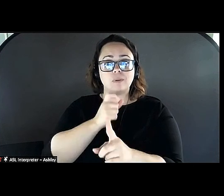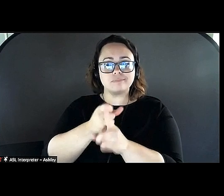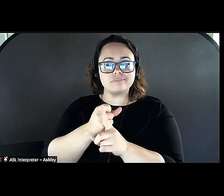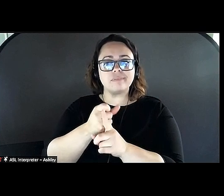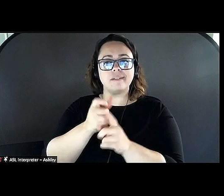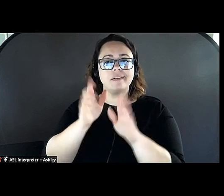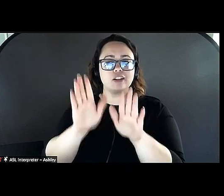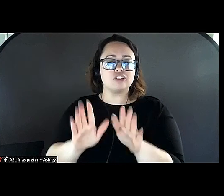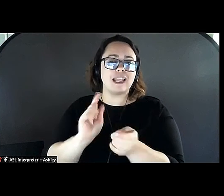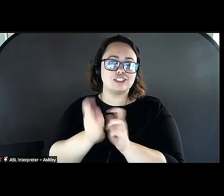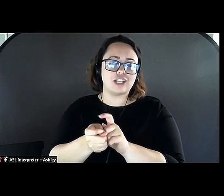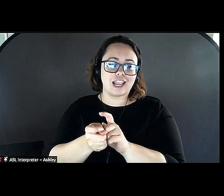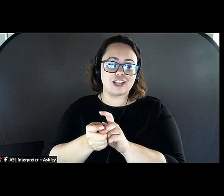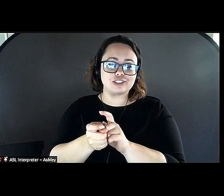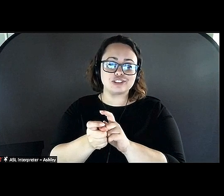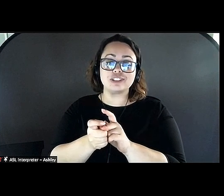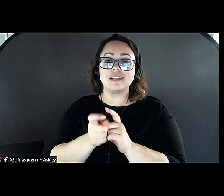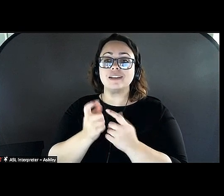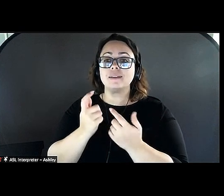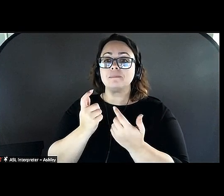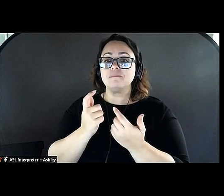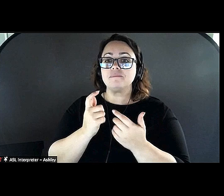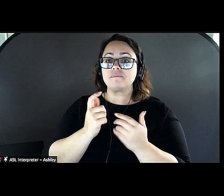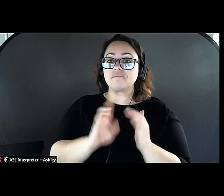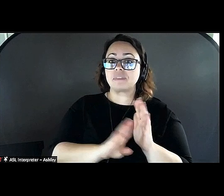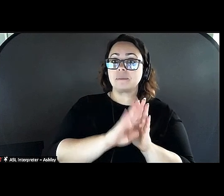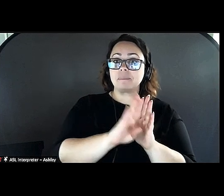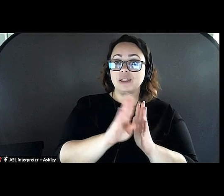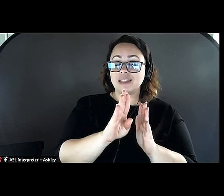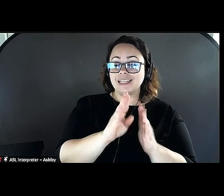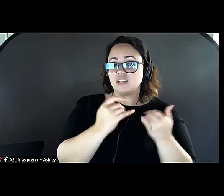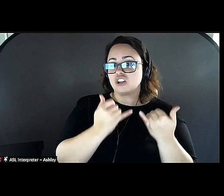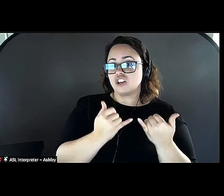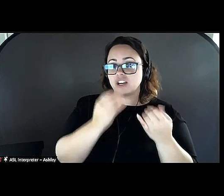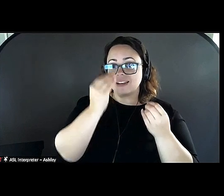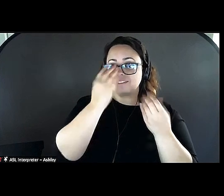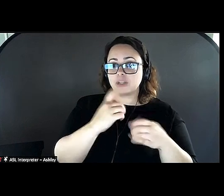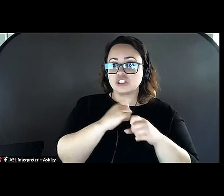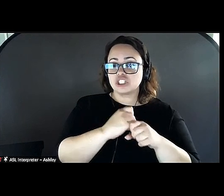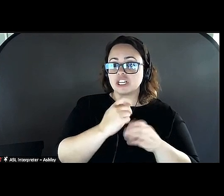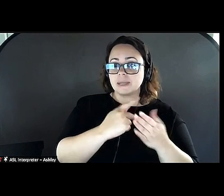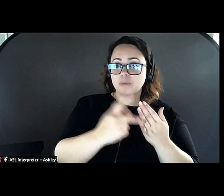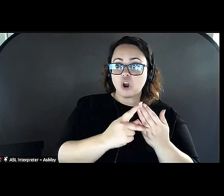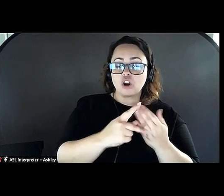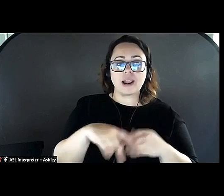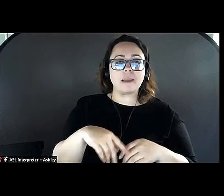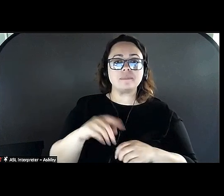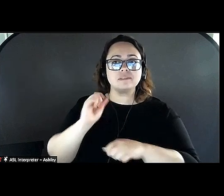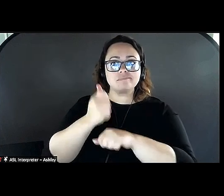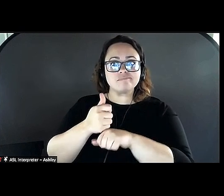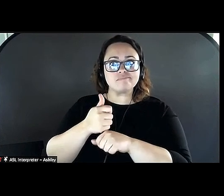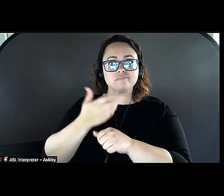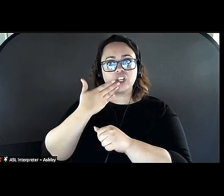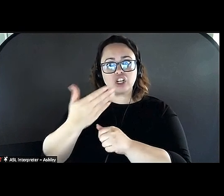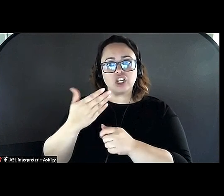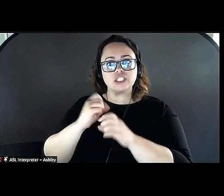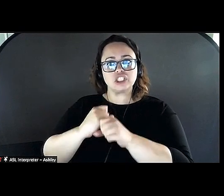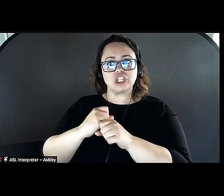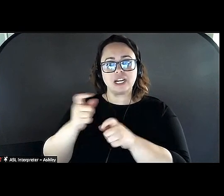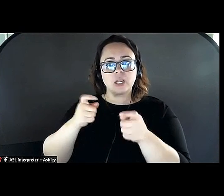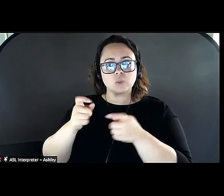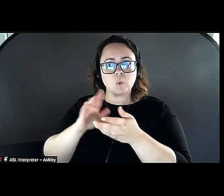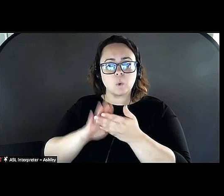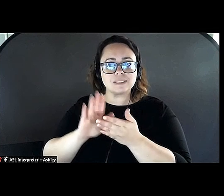change, building outstanding information security programs, implementing highly effective security controls in your